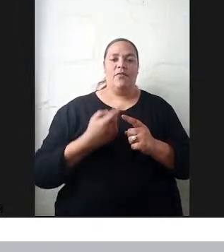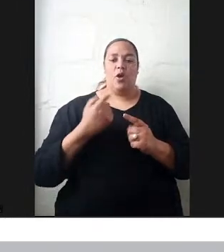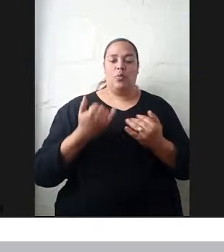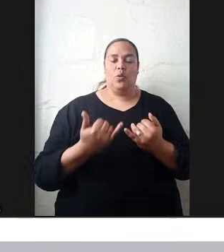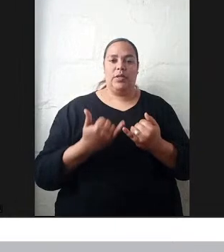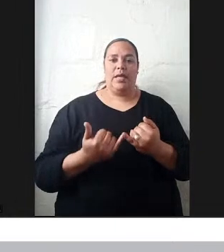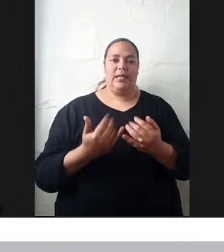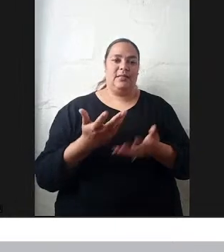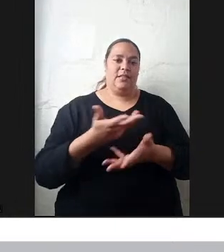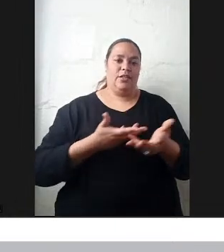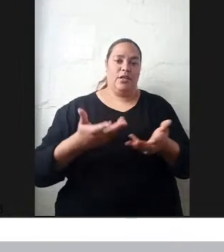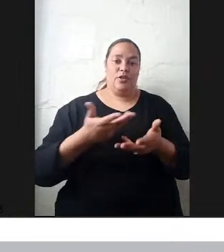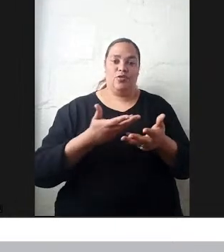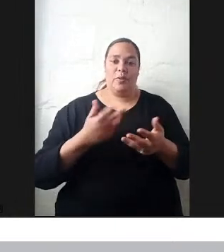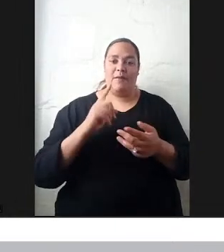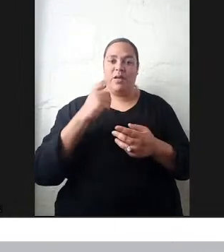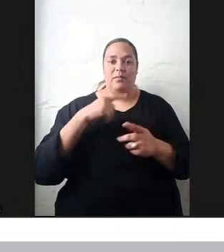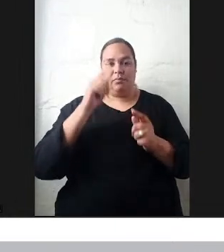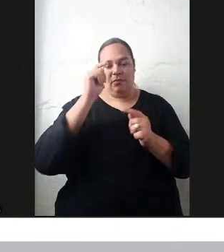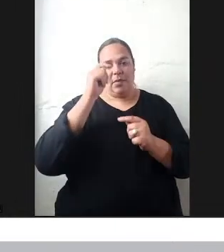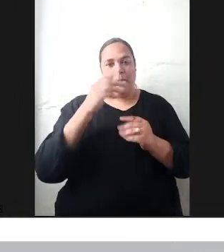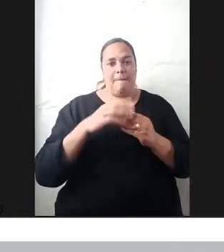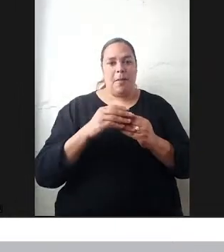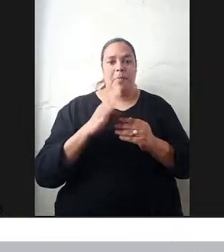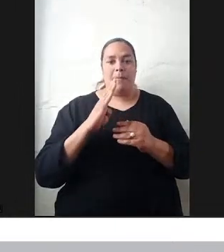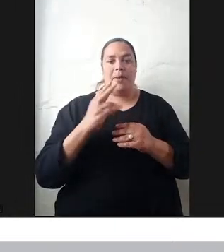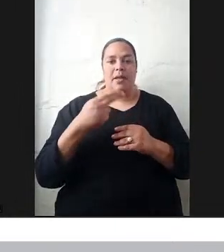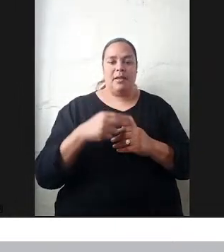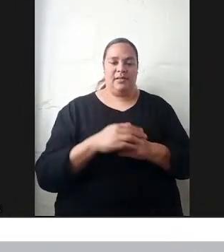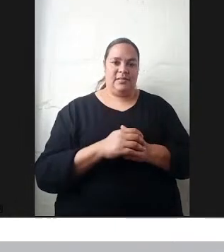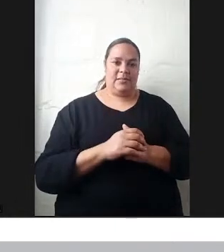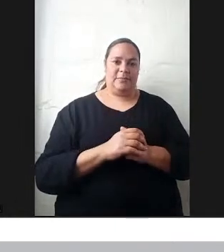engagement? I firstly recognize Member Brinkhuis.